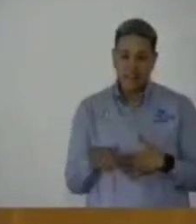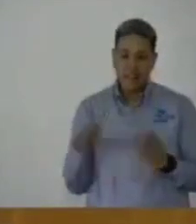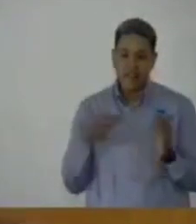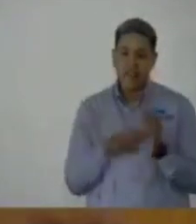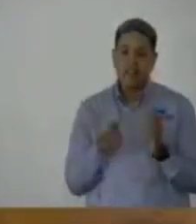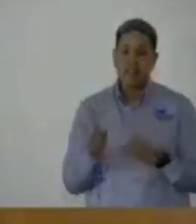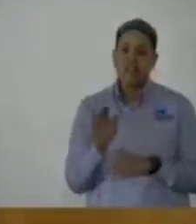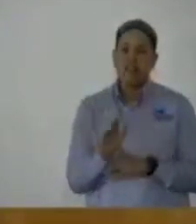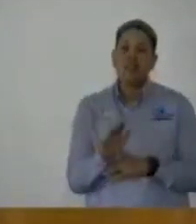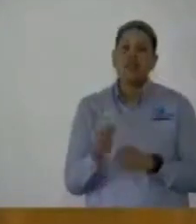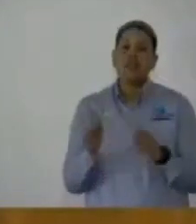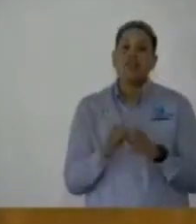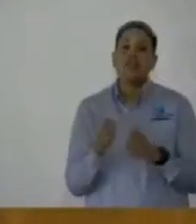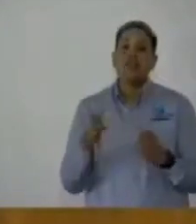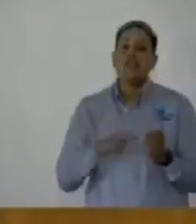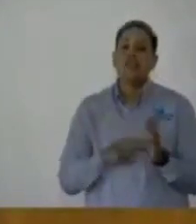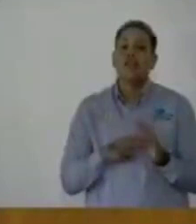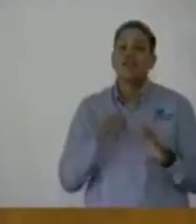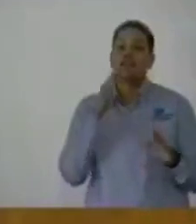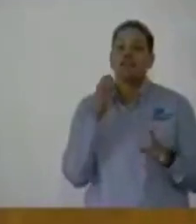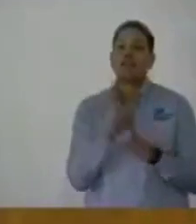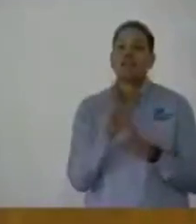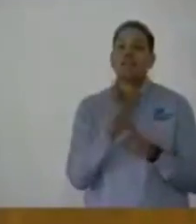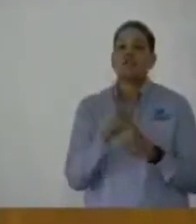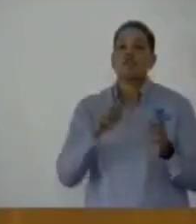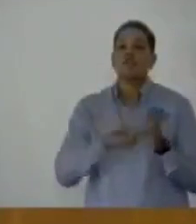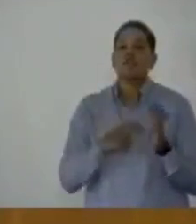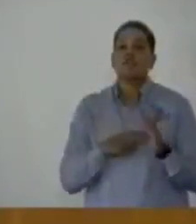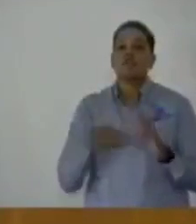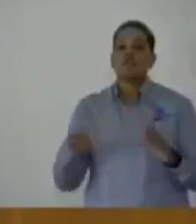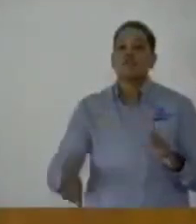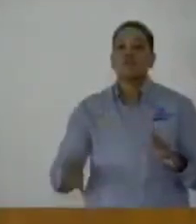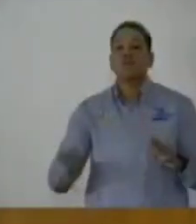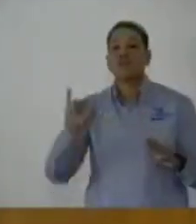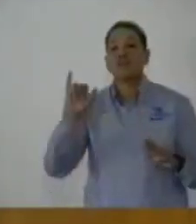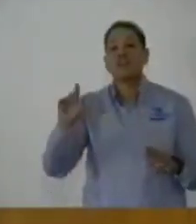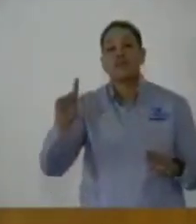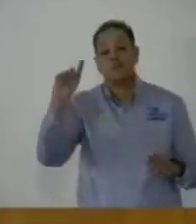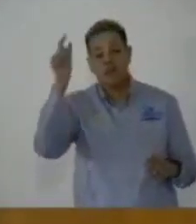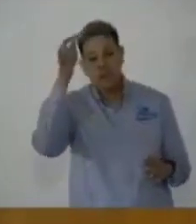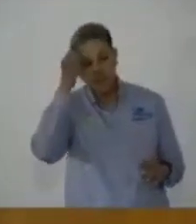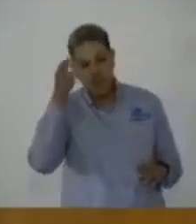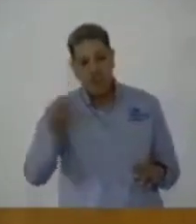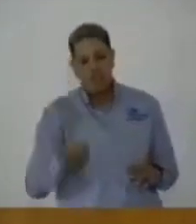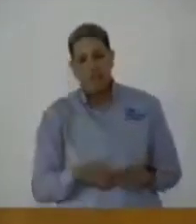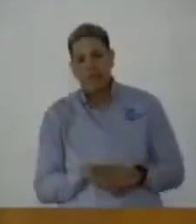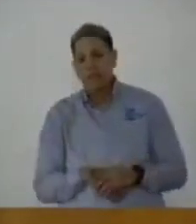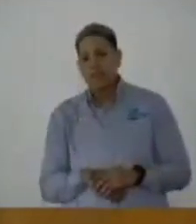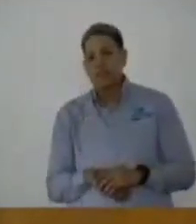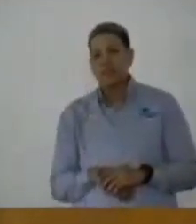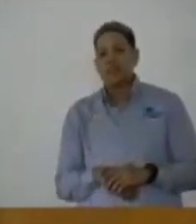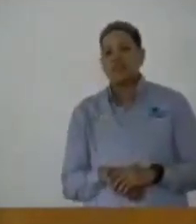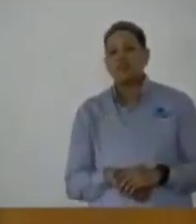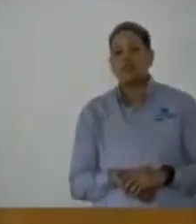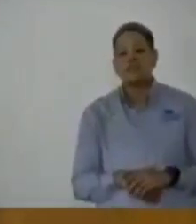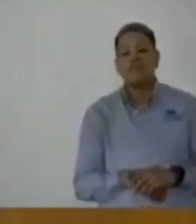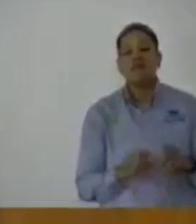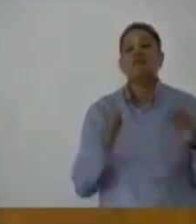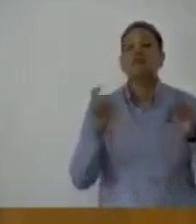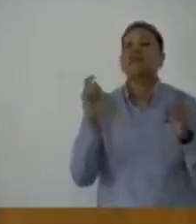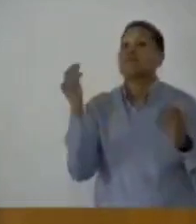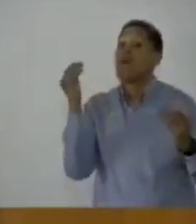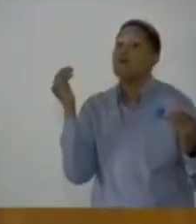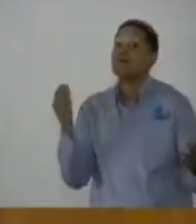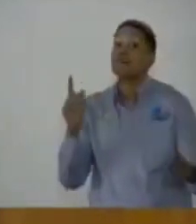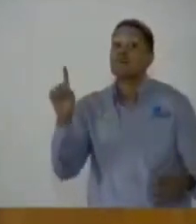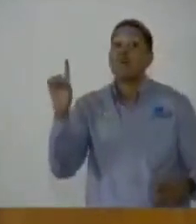this afternoon, to expose the intent of this Jamaica Labour Party government to give the indication